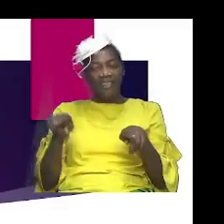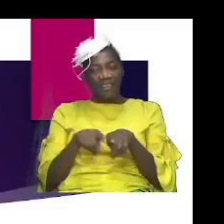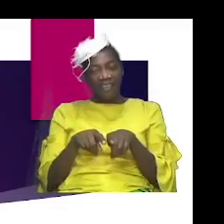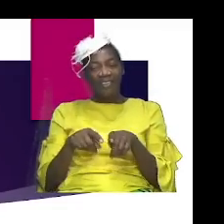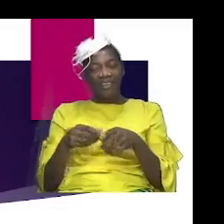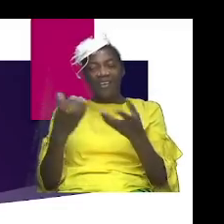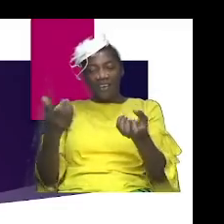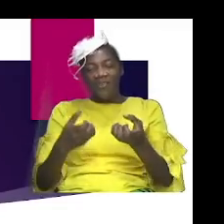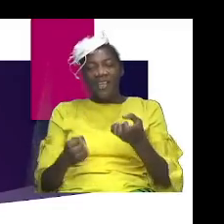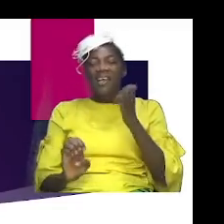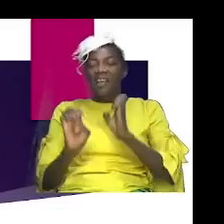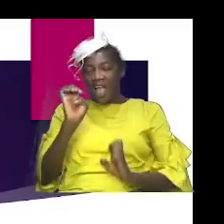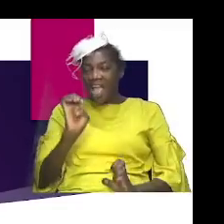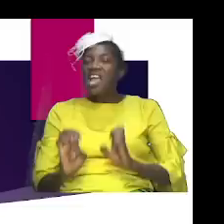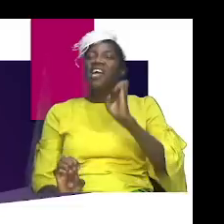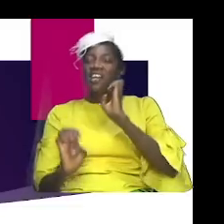to,